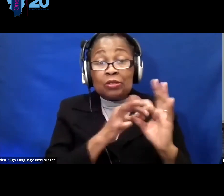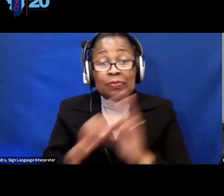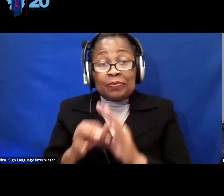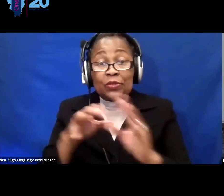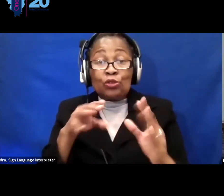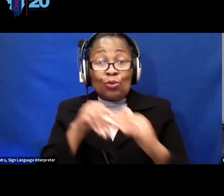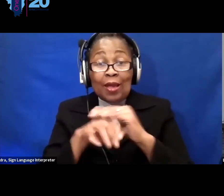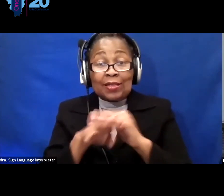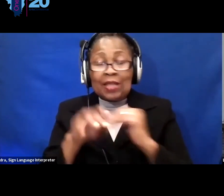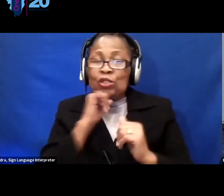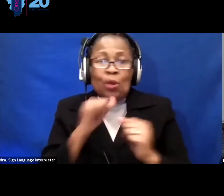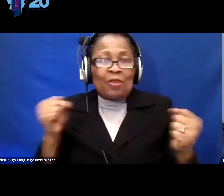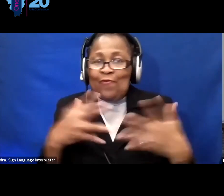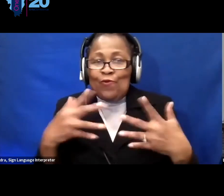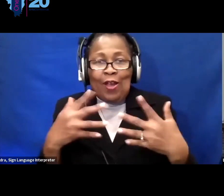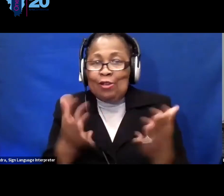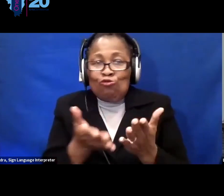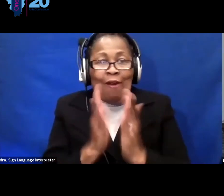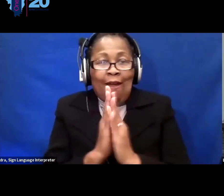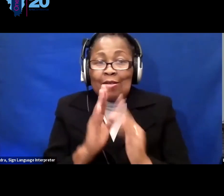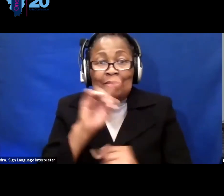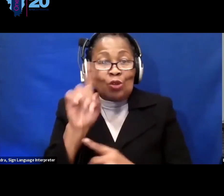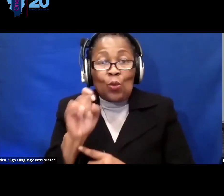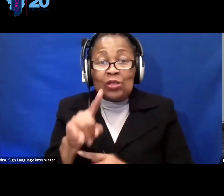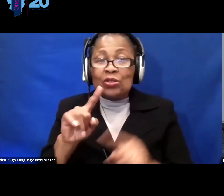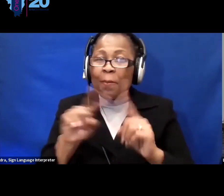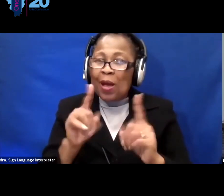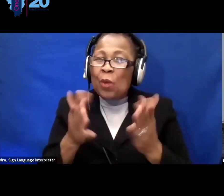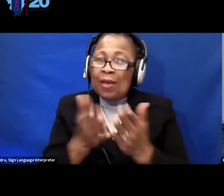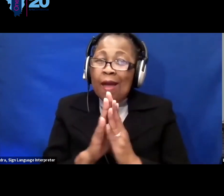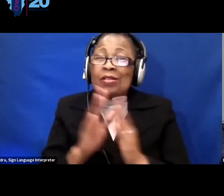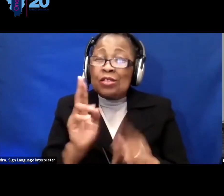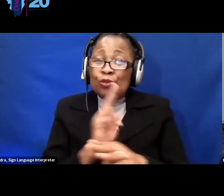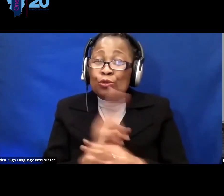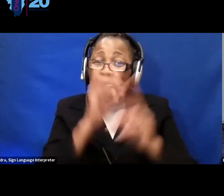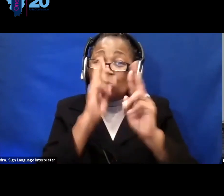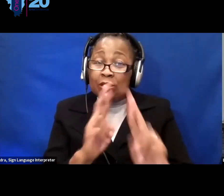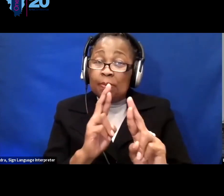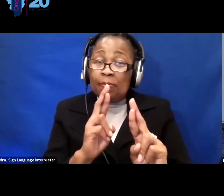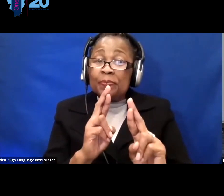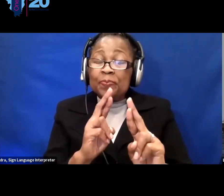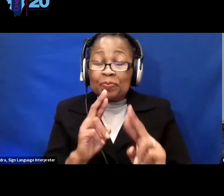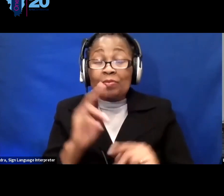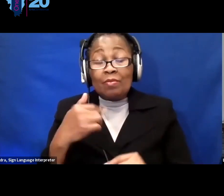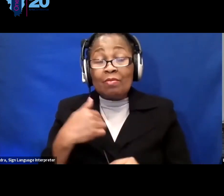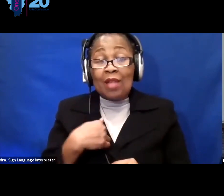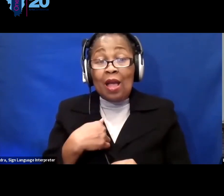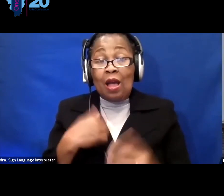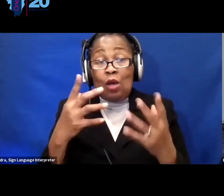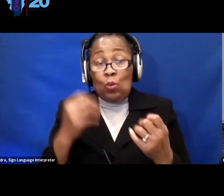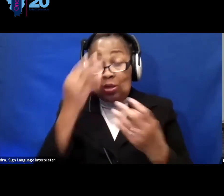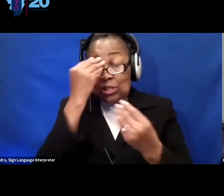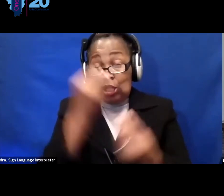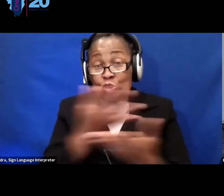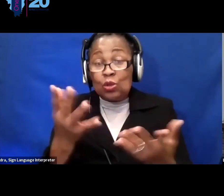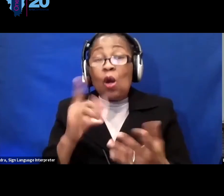to ask a question. We just ask that you ask it in a way that is respectful as you can. I wanted everyone to know we are